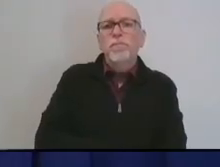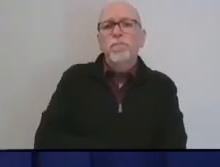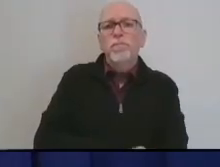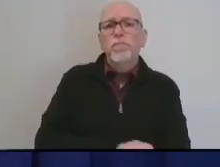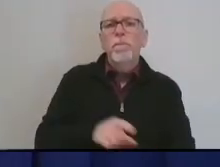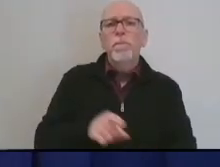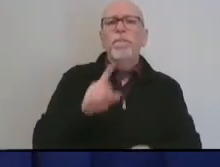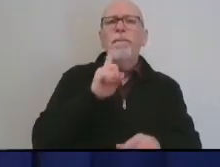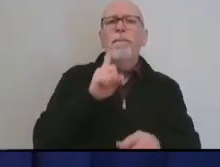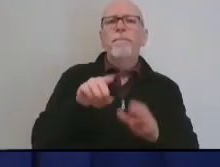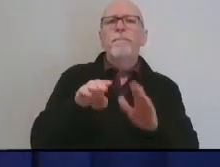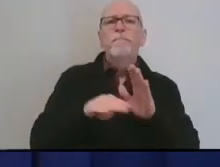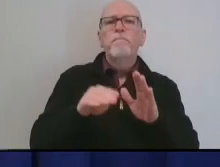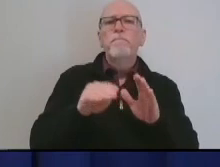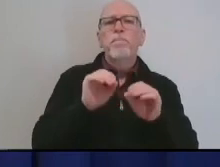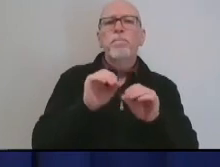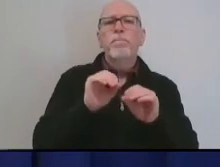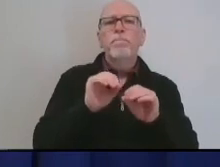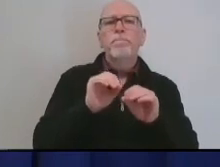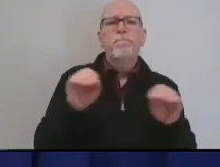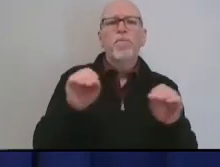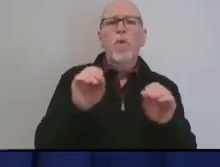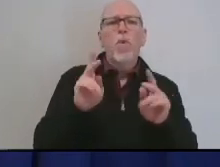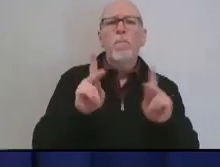basically no individuals